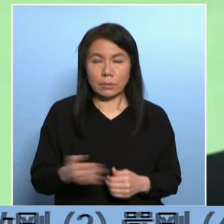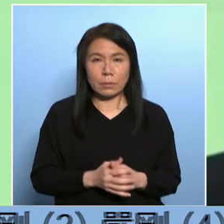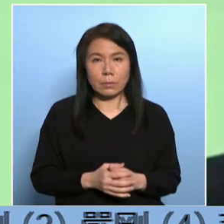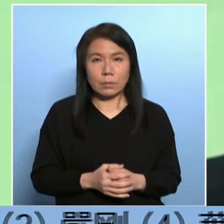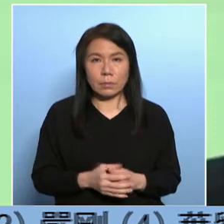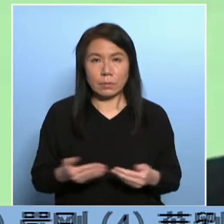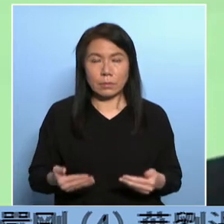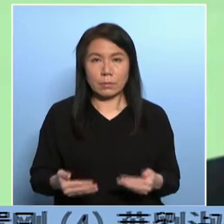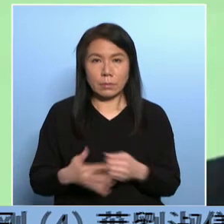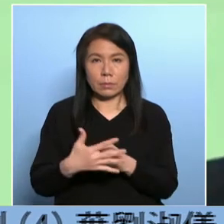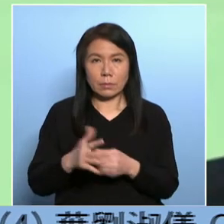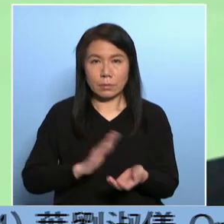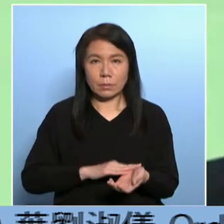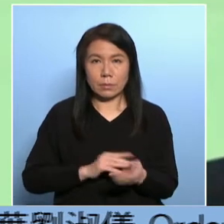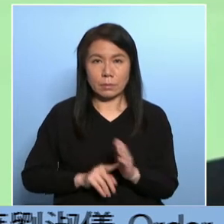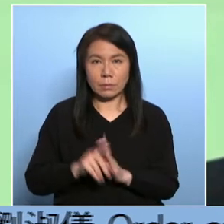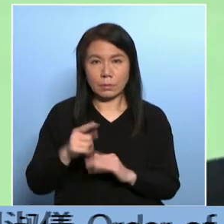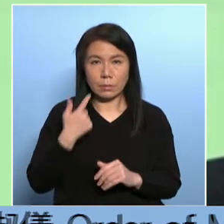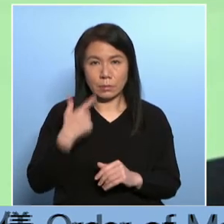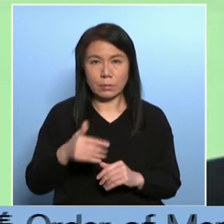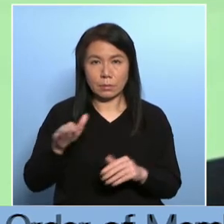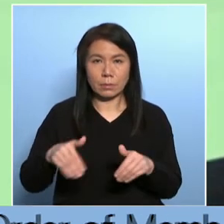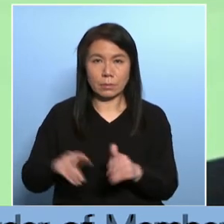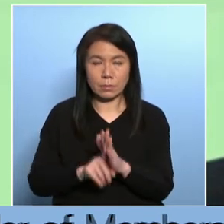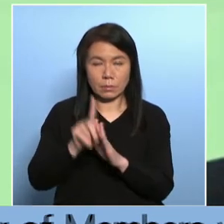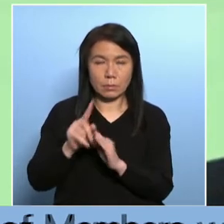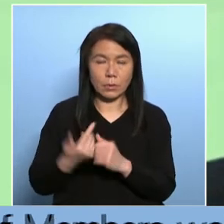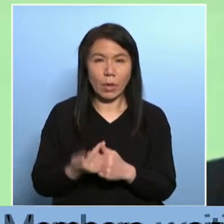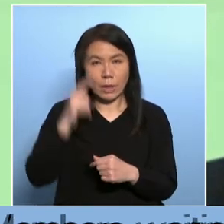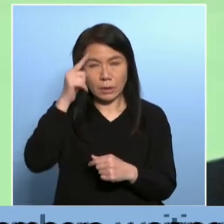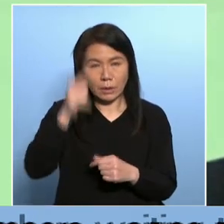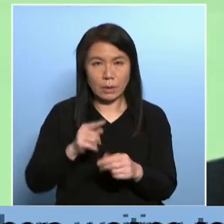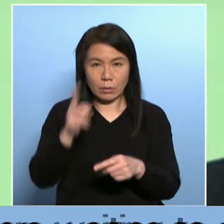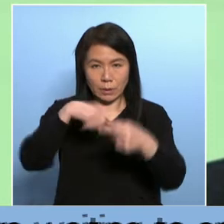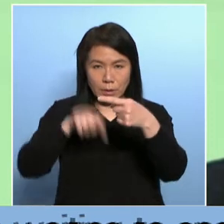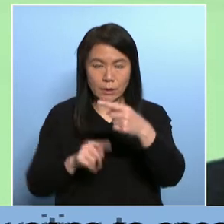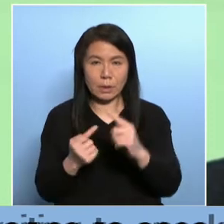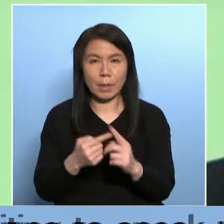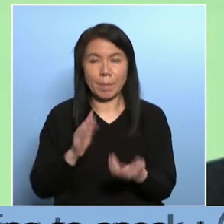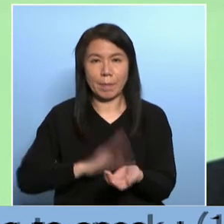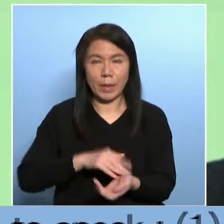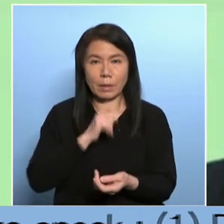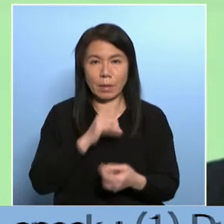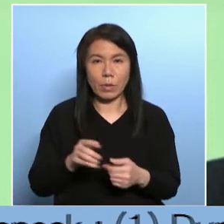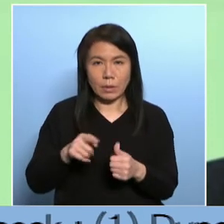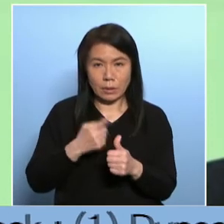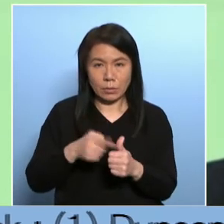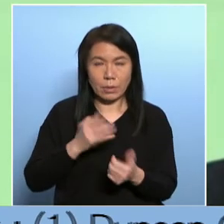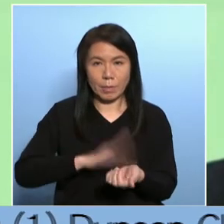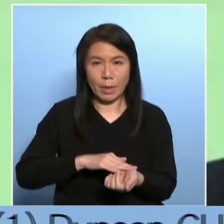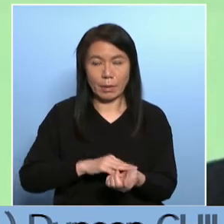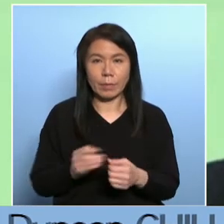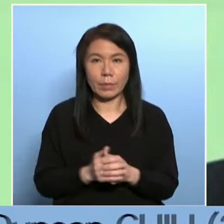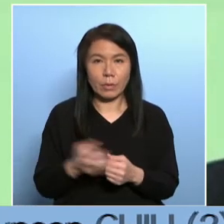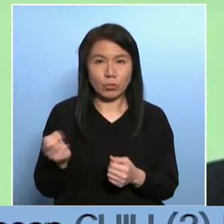President, members, this is the fifth wave of the pandemic, and it's coming strong. Over 1,000 or